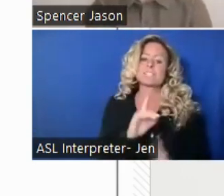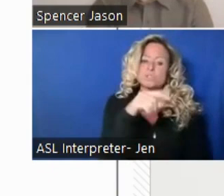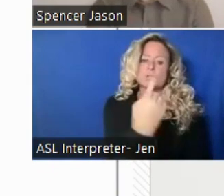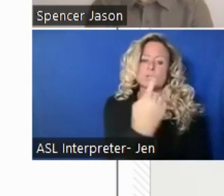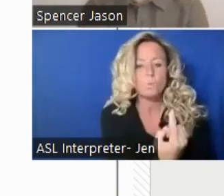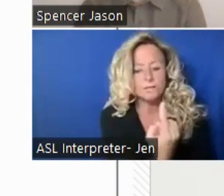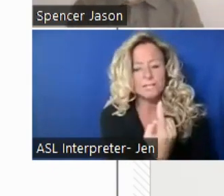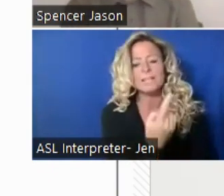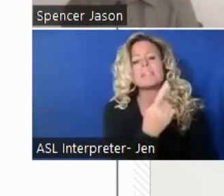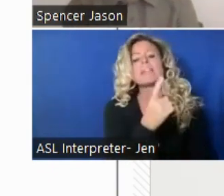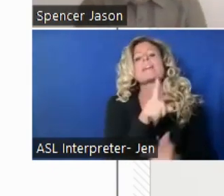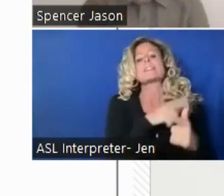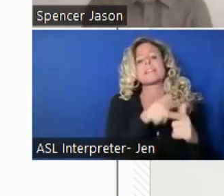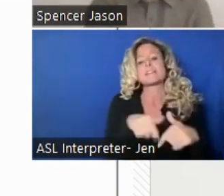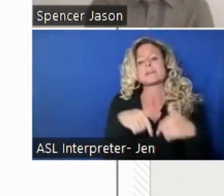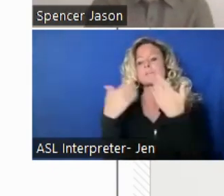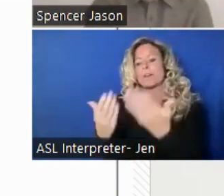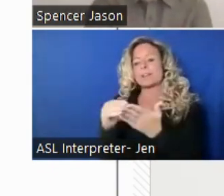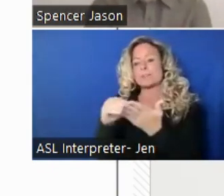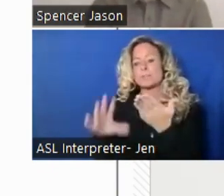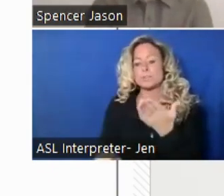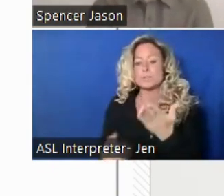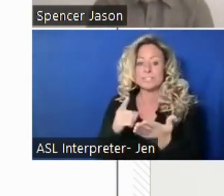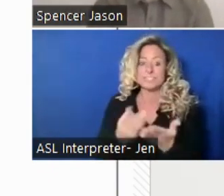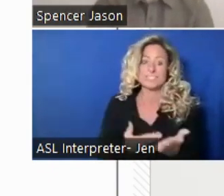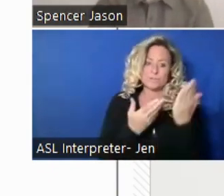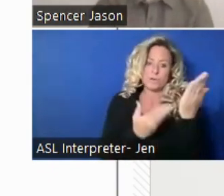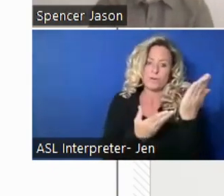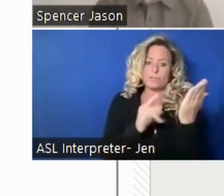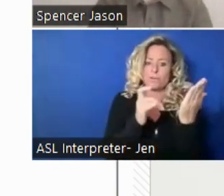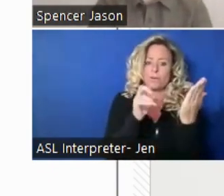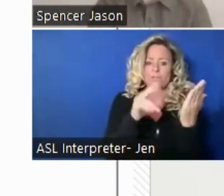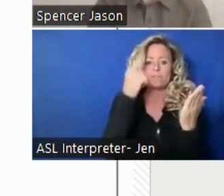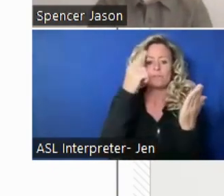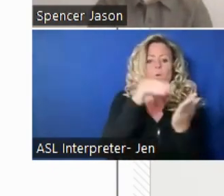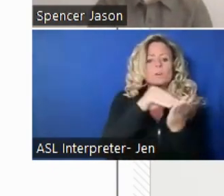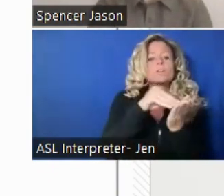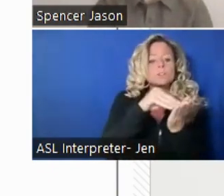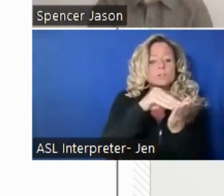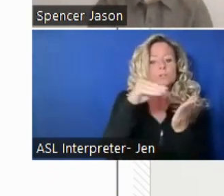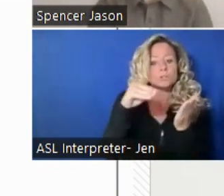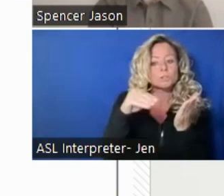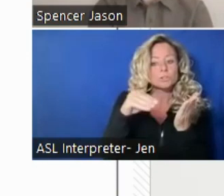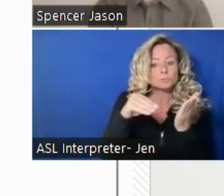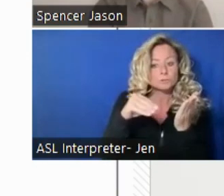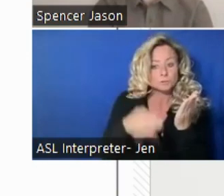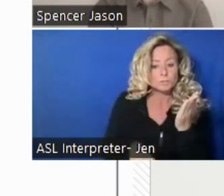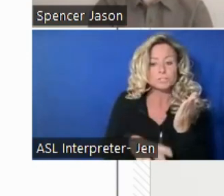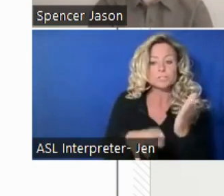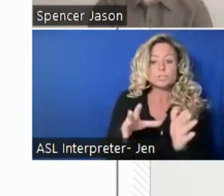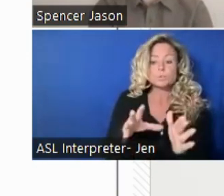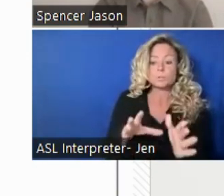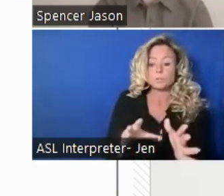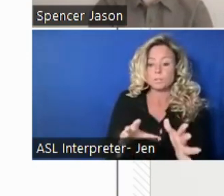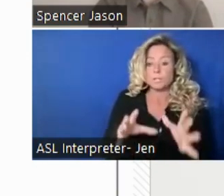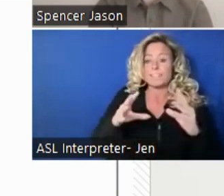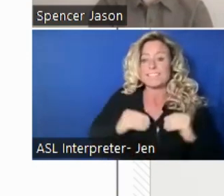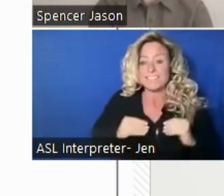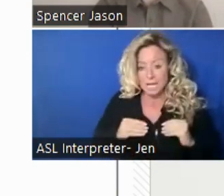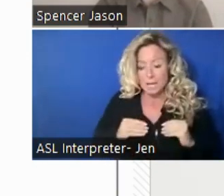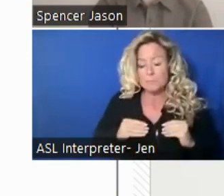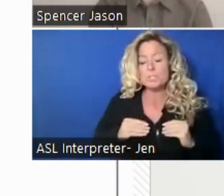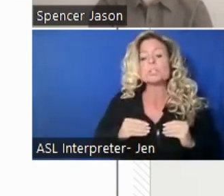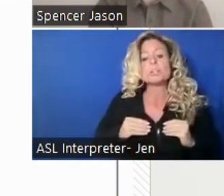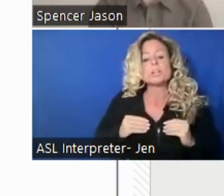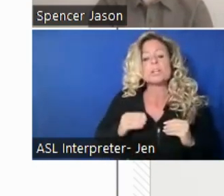can then provide it to the students. This is an offer for the teachers. And if you are new to our community and have not received